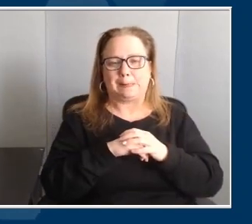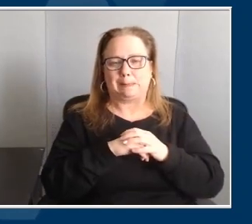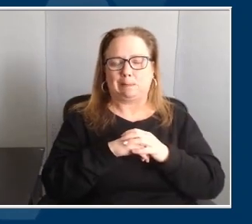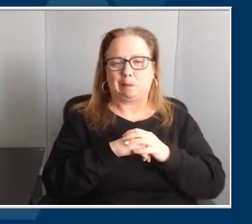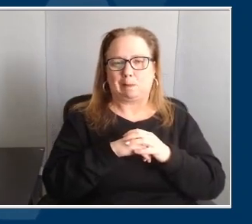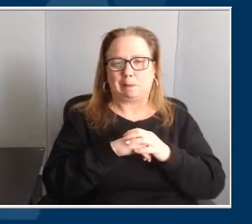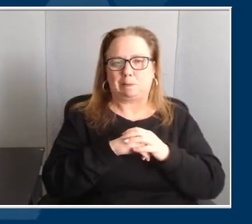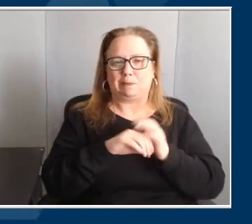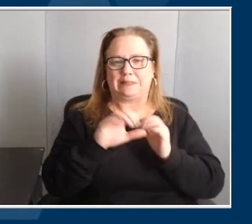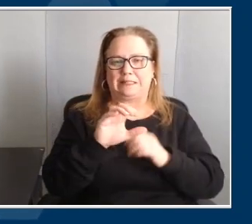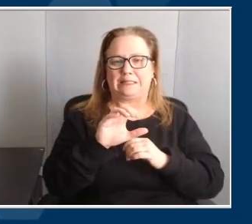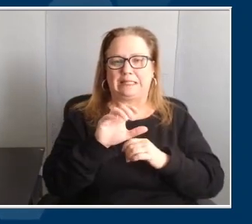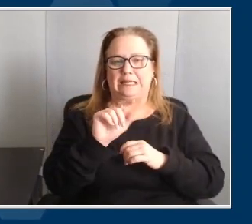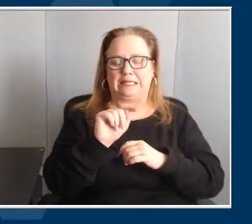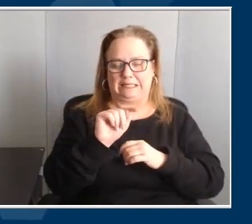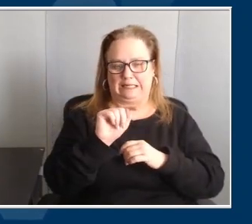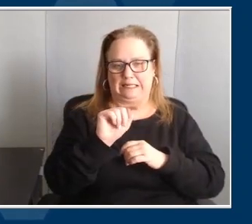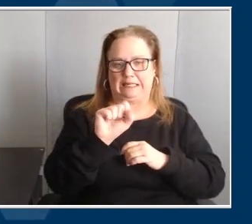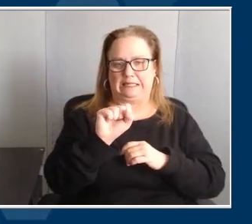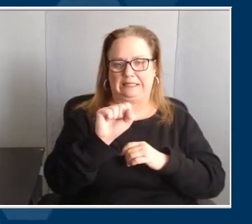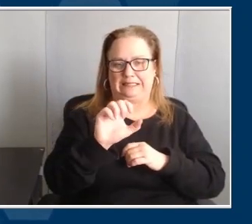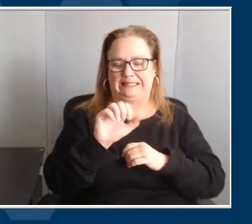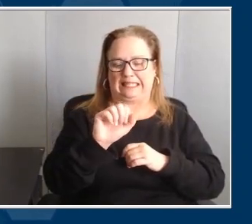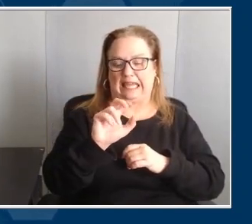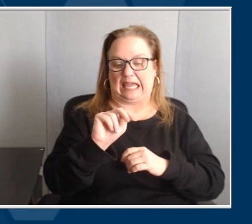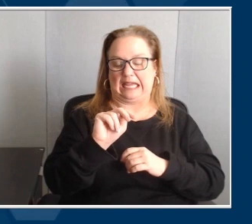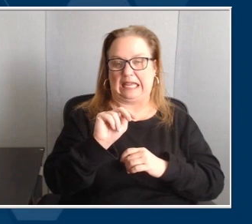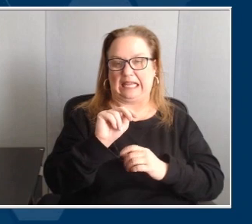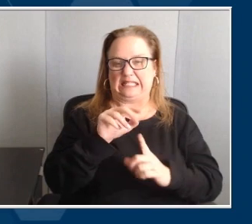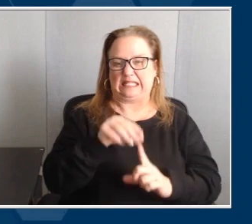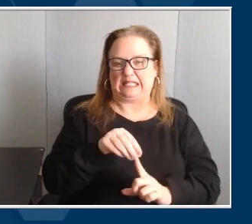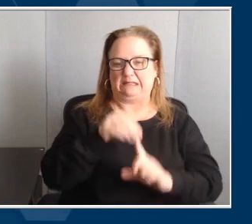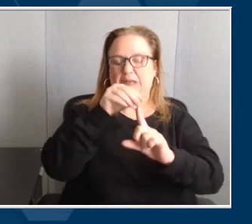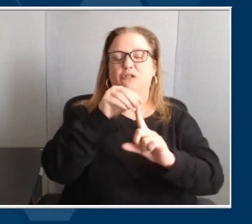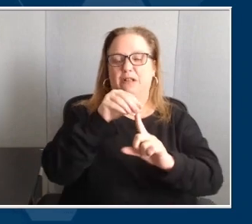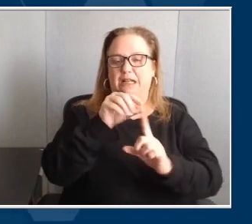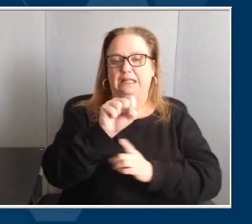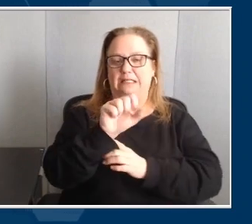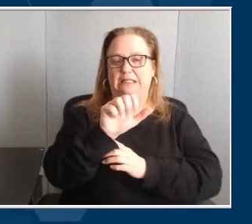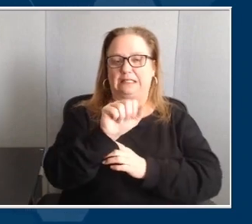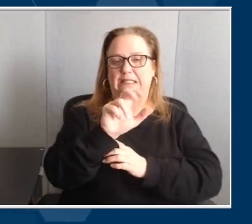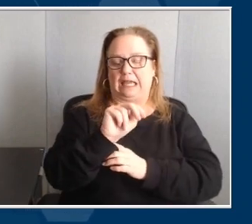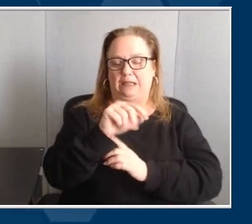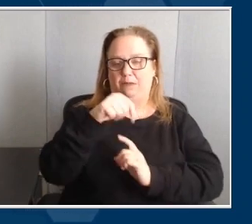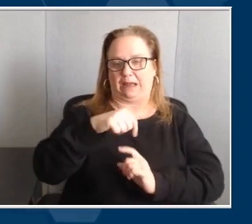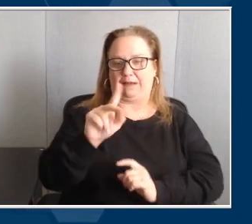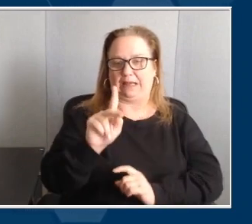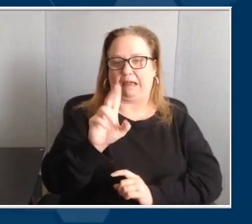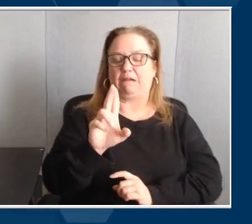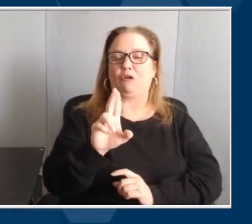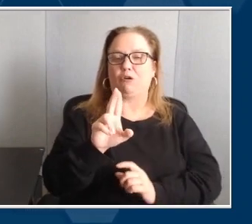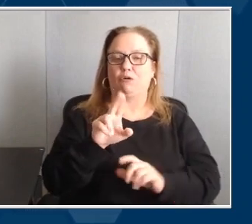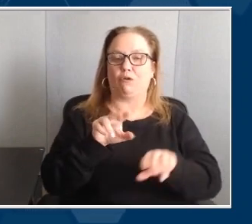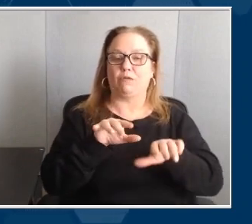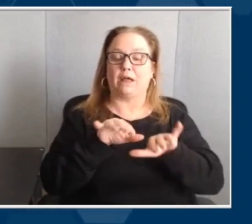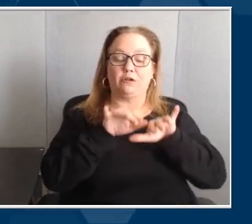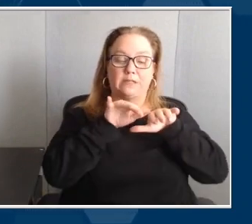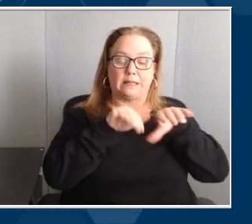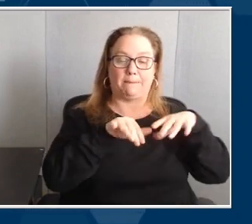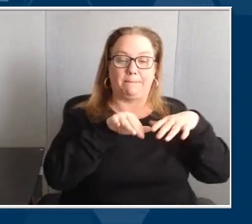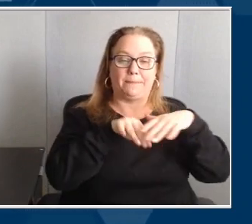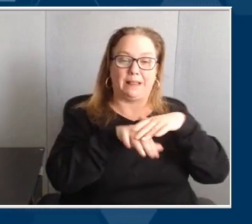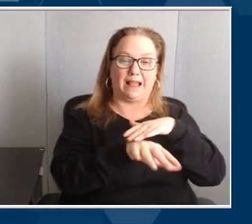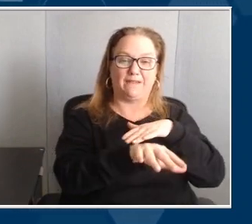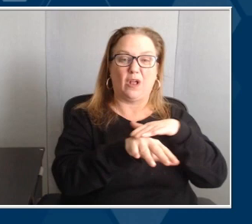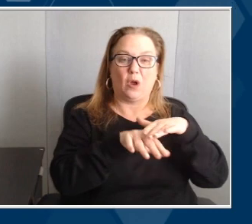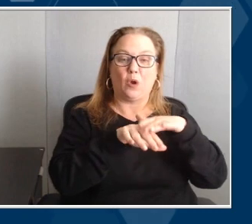a CT perfusion scan. It's a specialized CAT scan that we do here at KU Medical Center that looks at the blood flow going into the brain. We can do